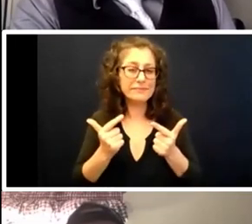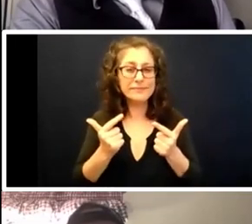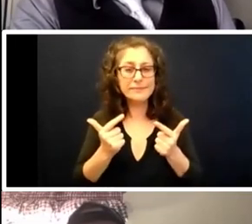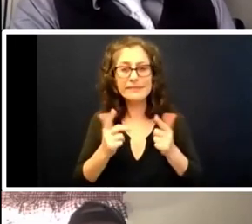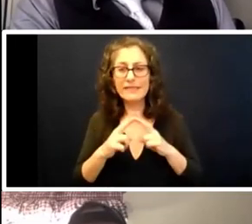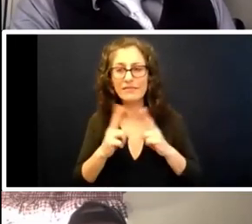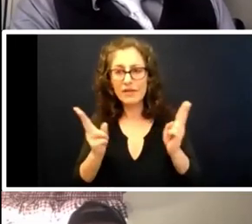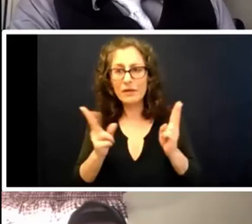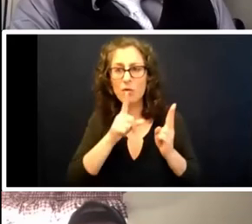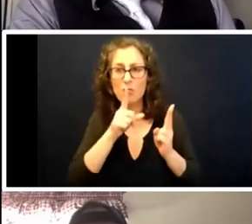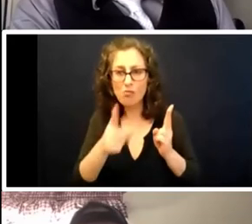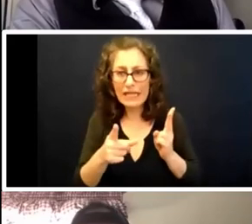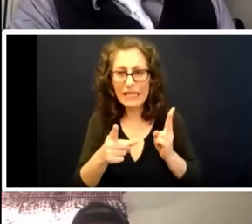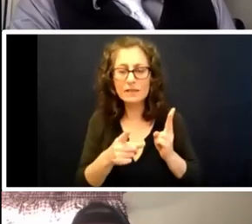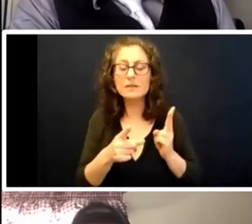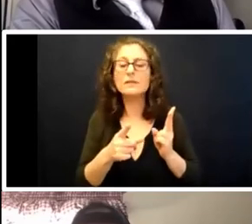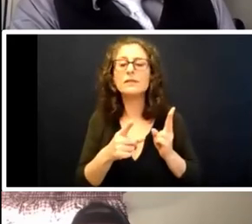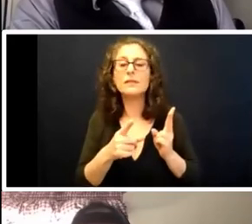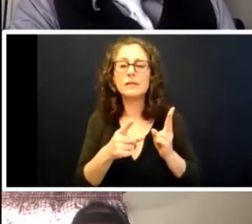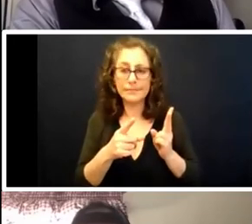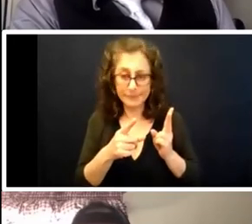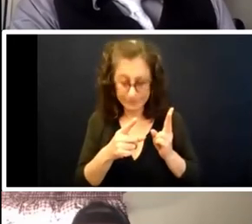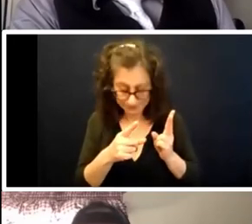real and very